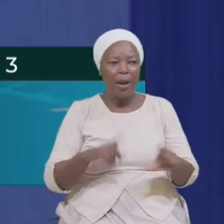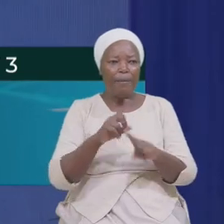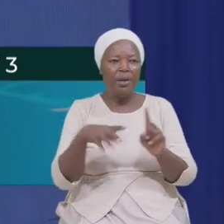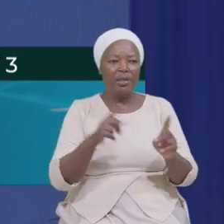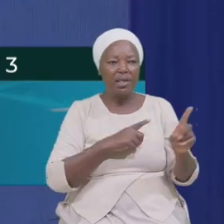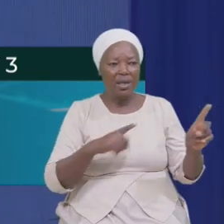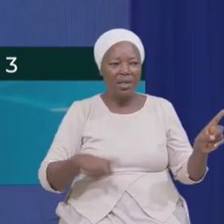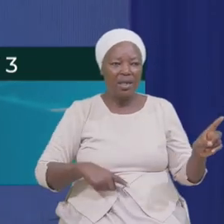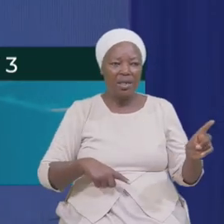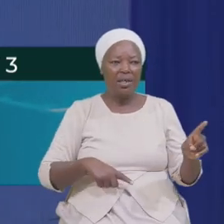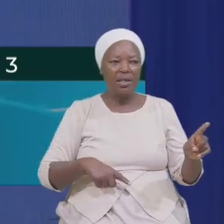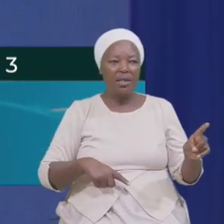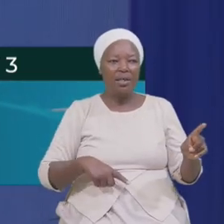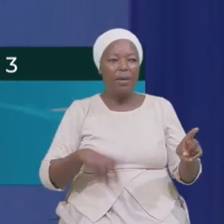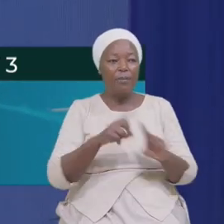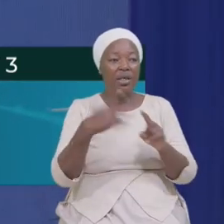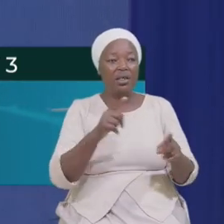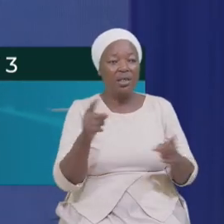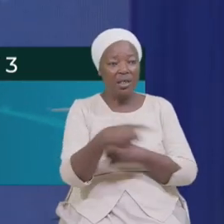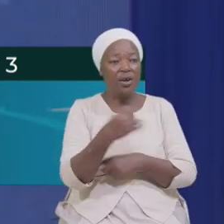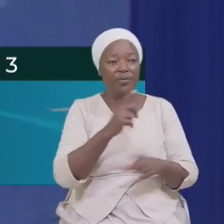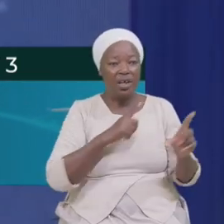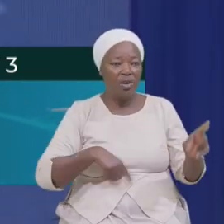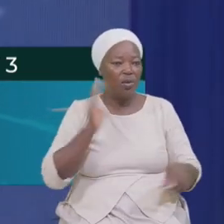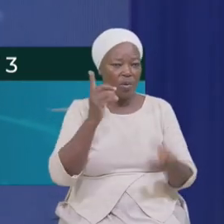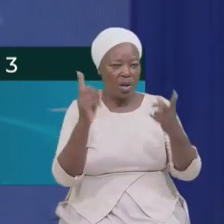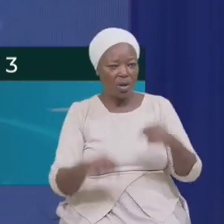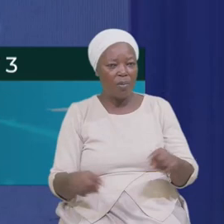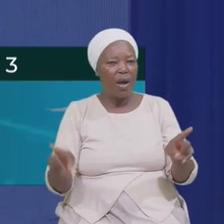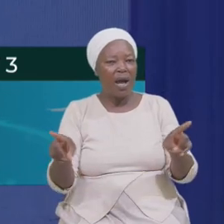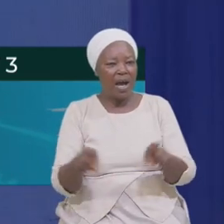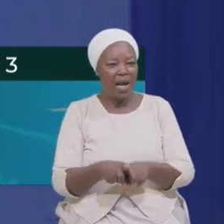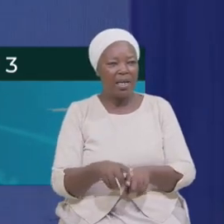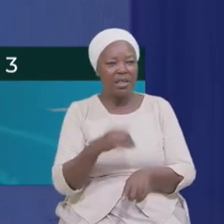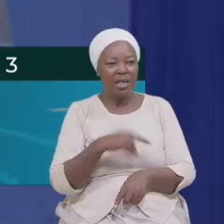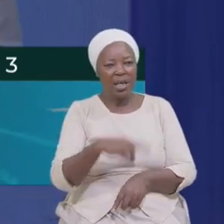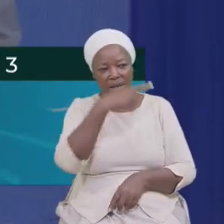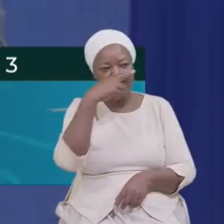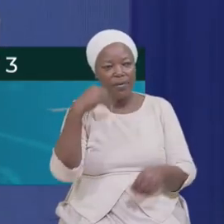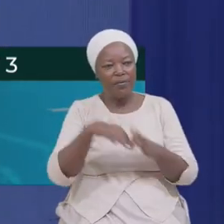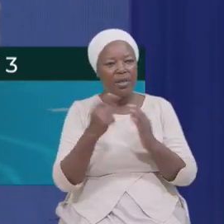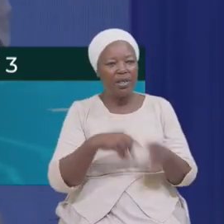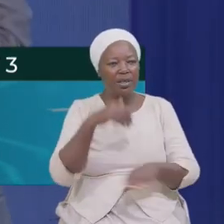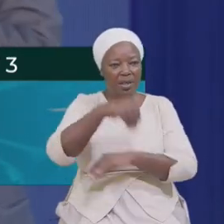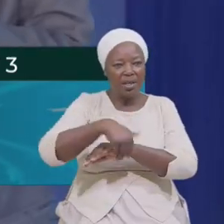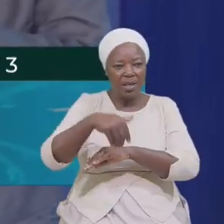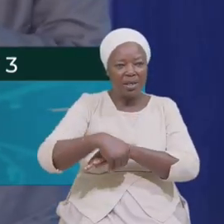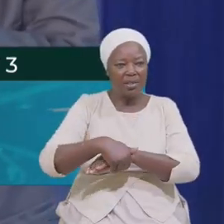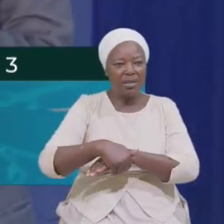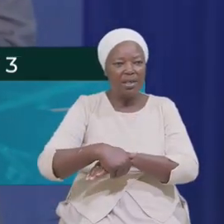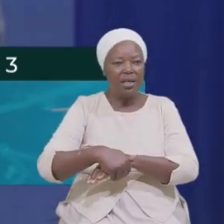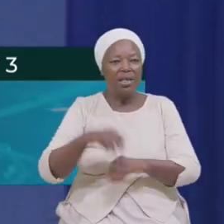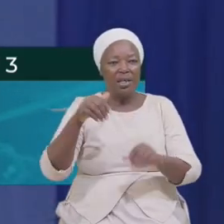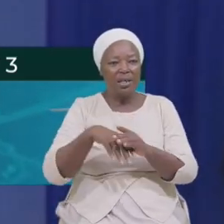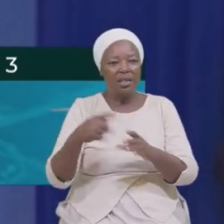the Lord will come as a thief in the night. It says, in the